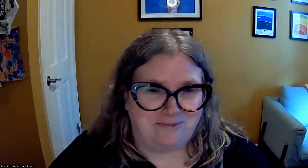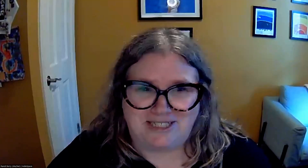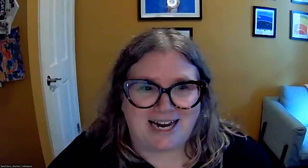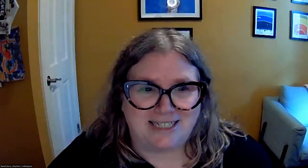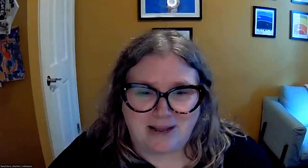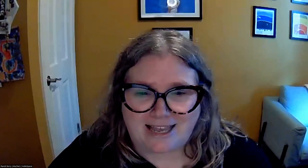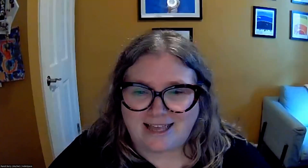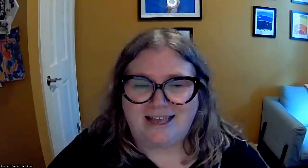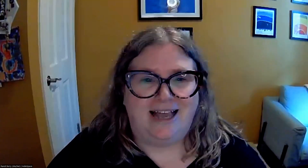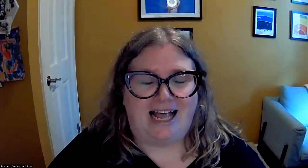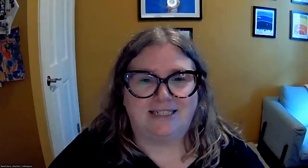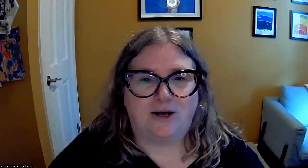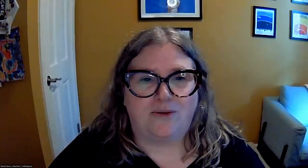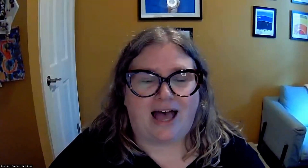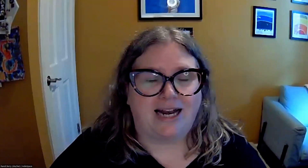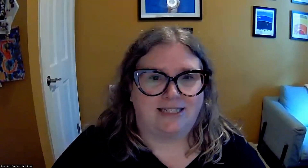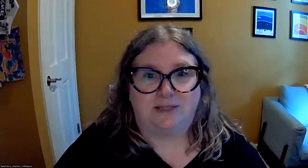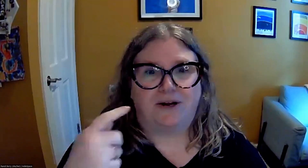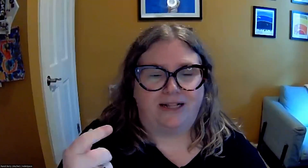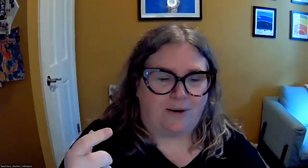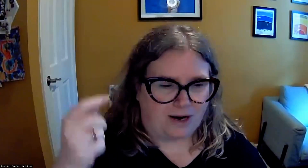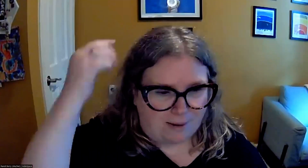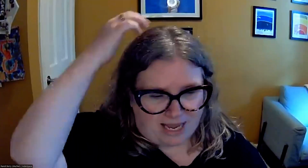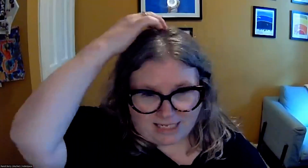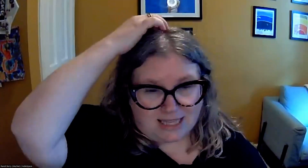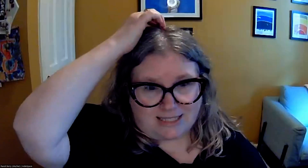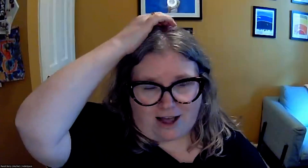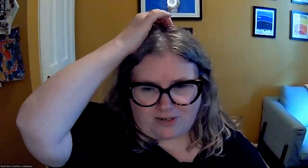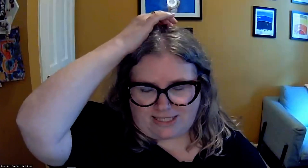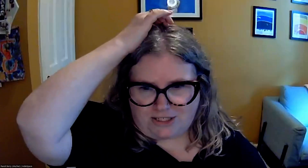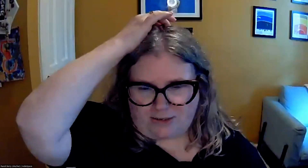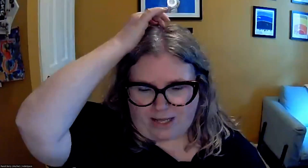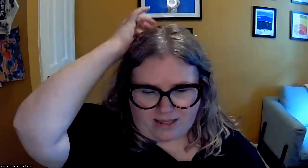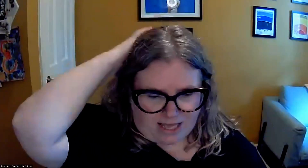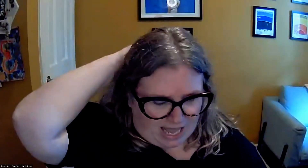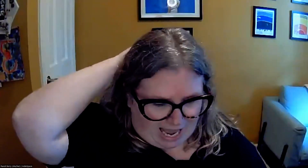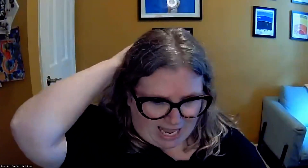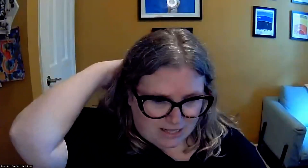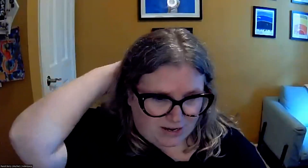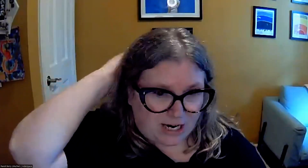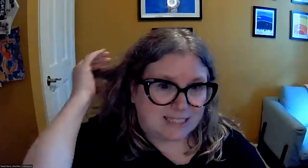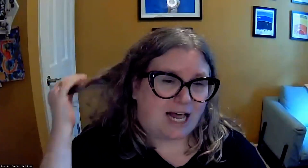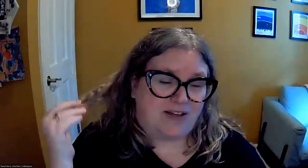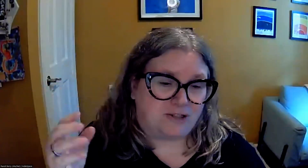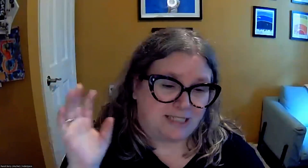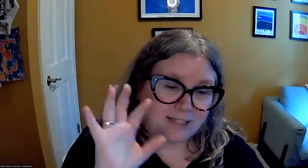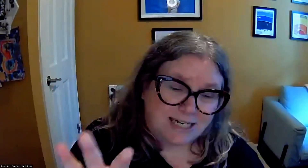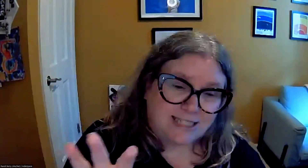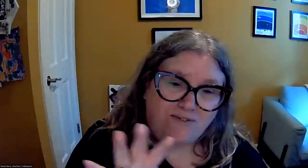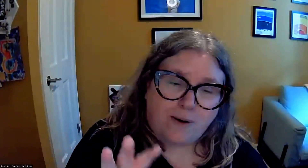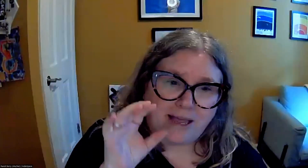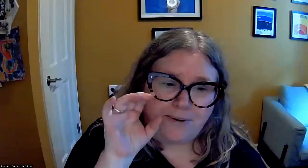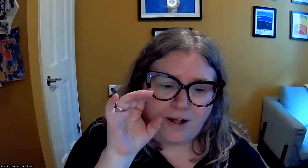we decided to make. And so that is the spirit that we're coming to this conversation with. And there is a lot of interest.